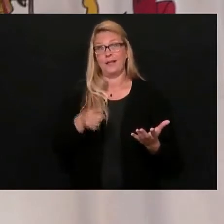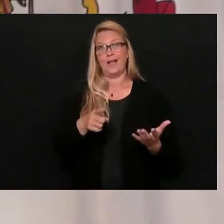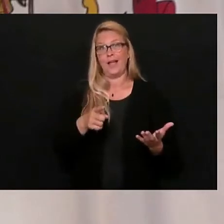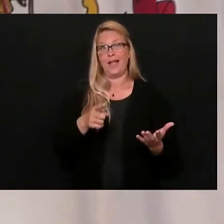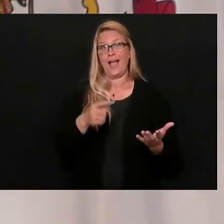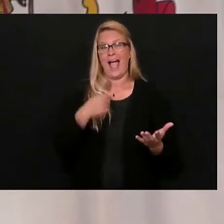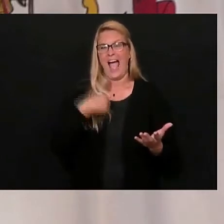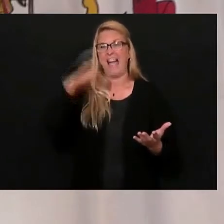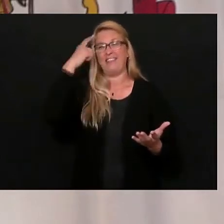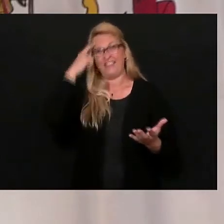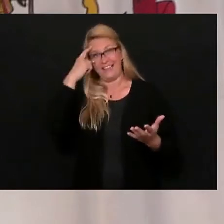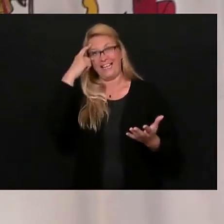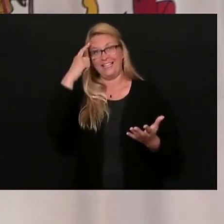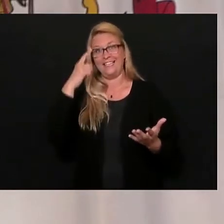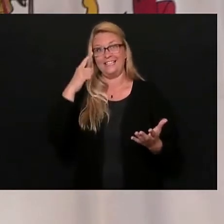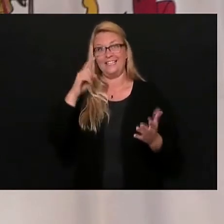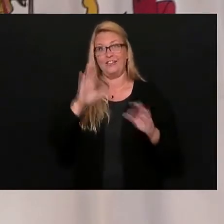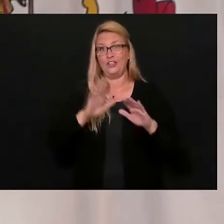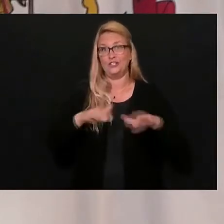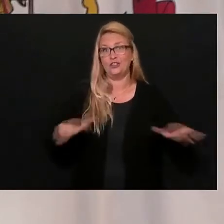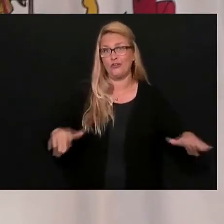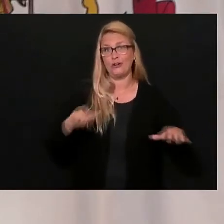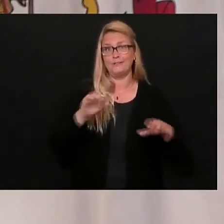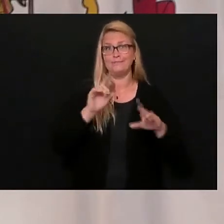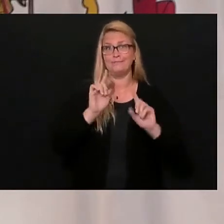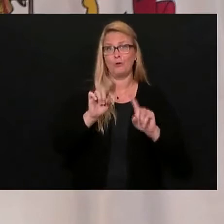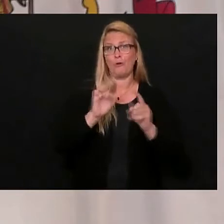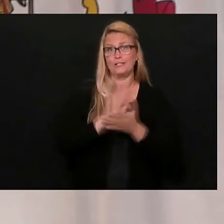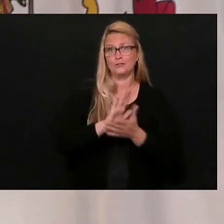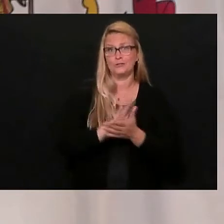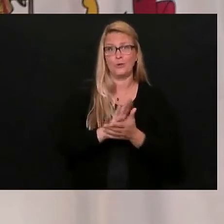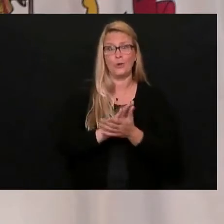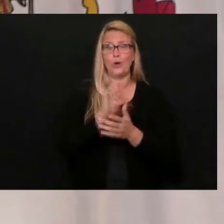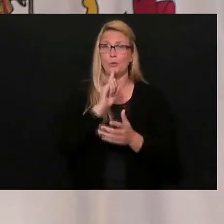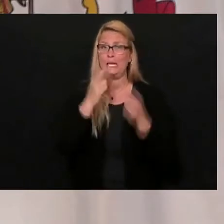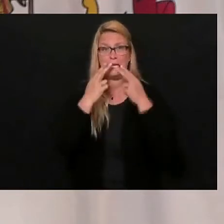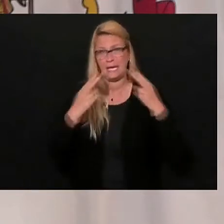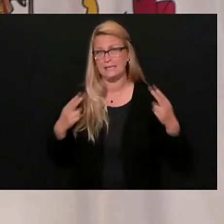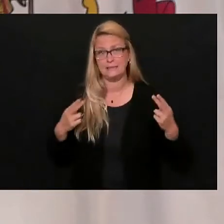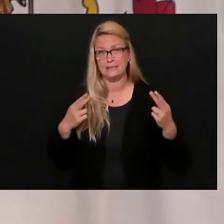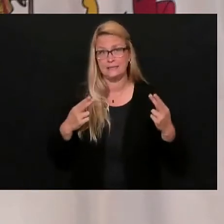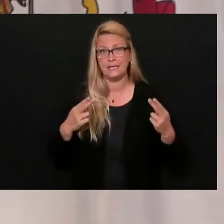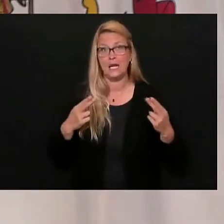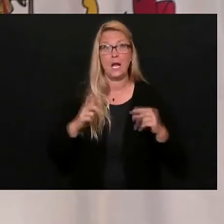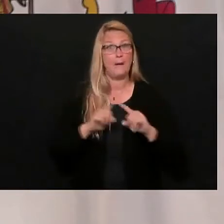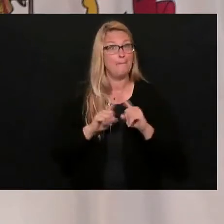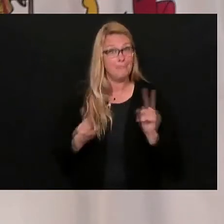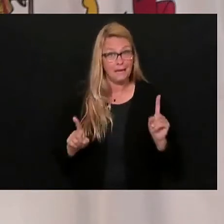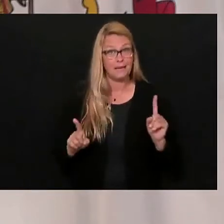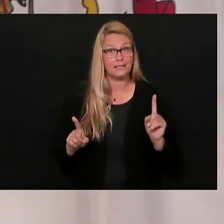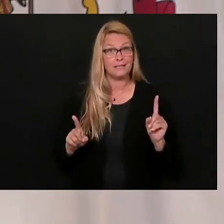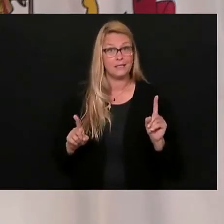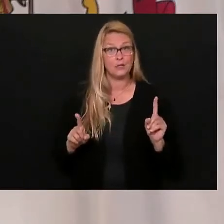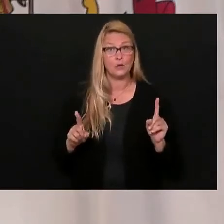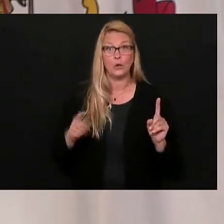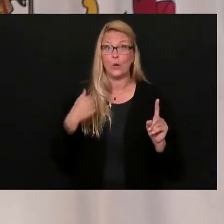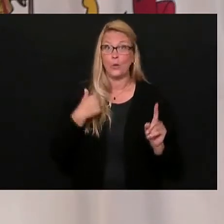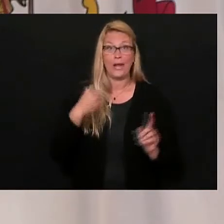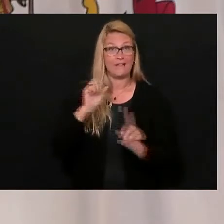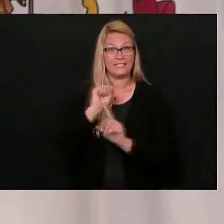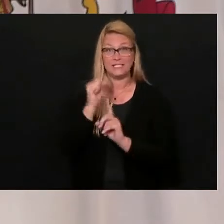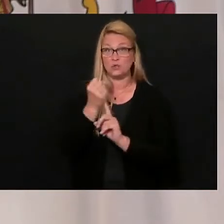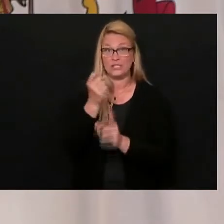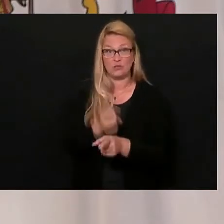I think these kids are innocent, bystanders. But at the same time, you've got a situation